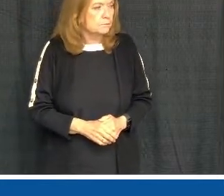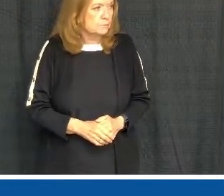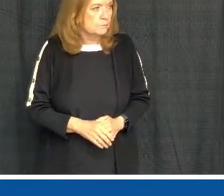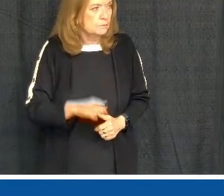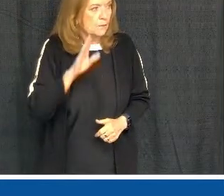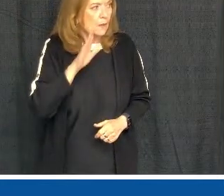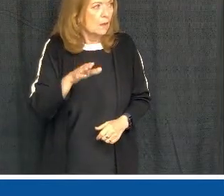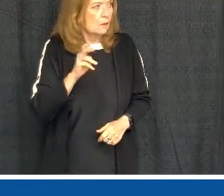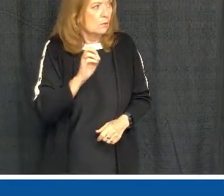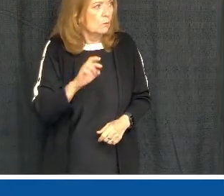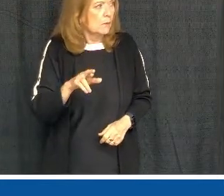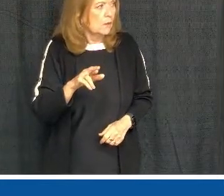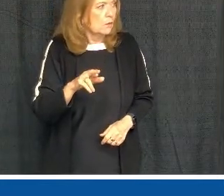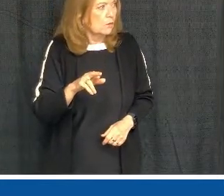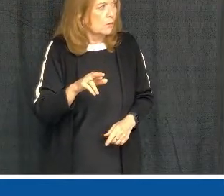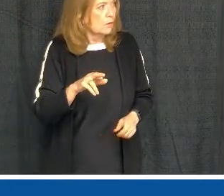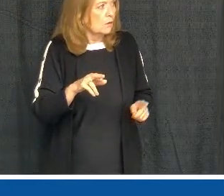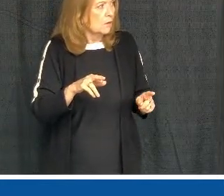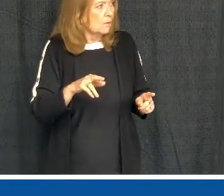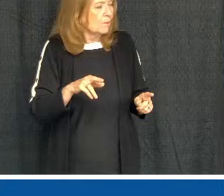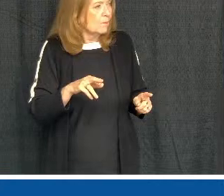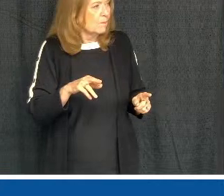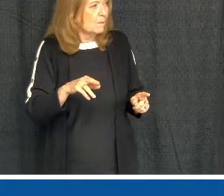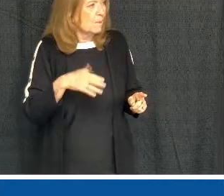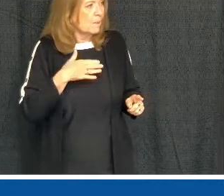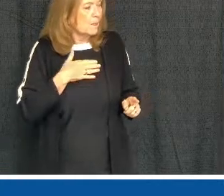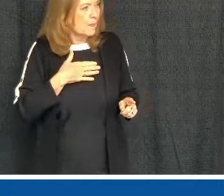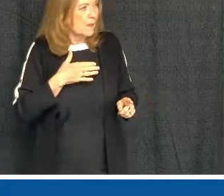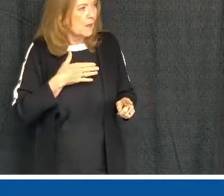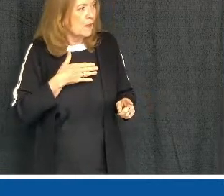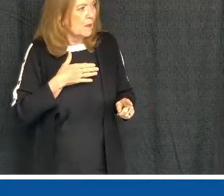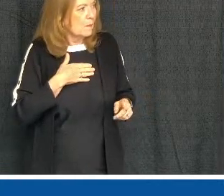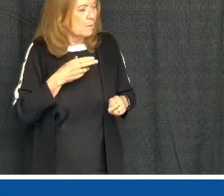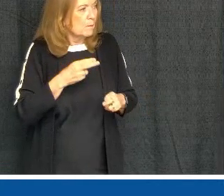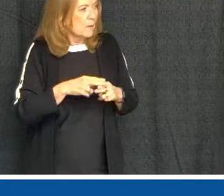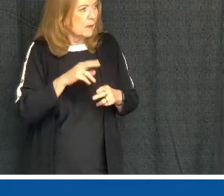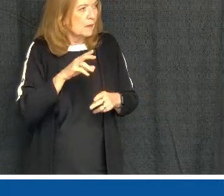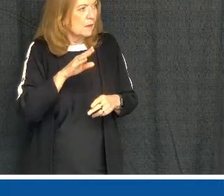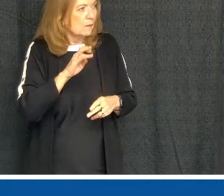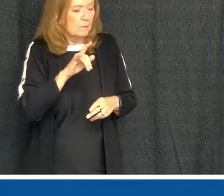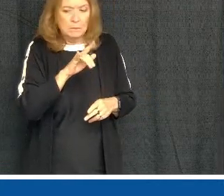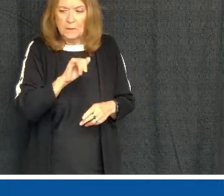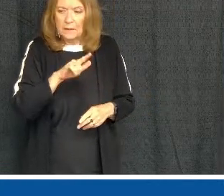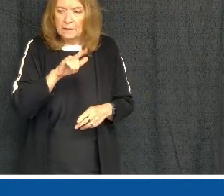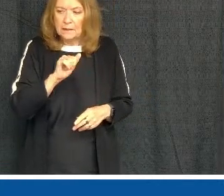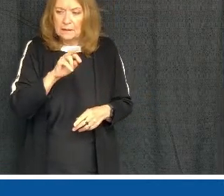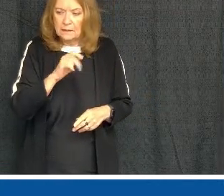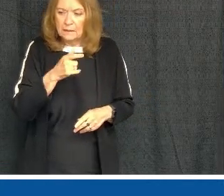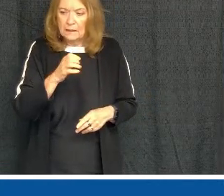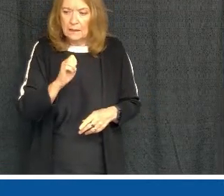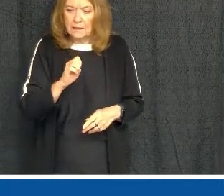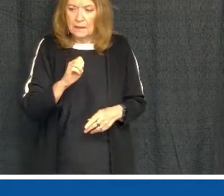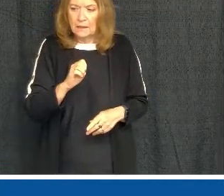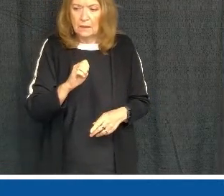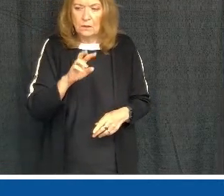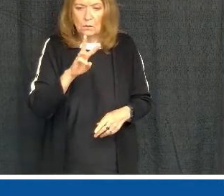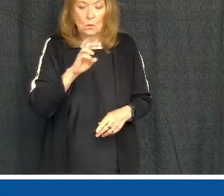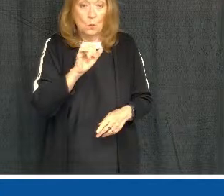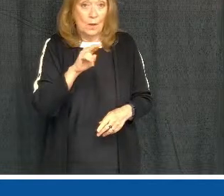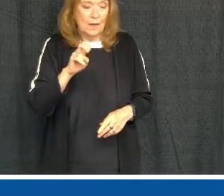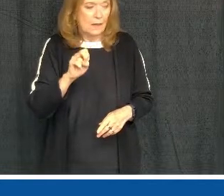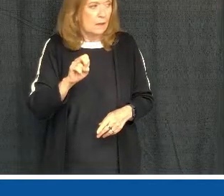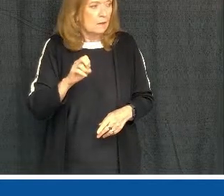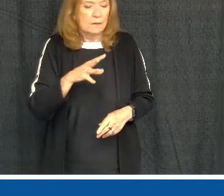Hello, Mayor and Council. Give us your name and you have 5 minutes. I'm Billy Lane. I'm here to represent our community